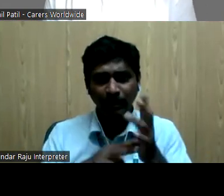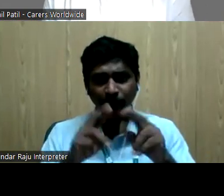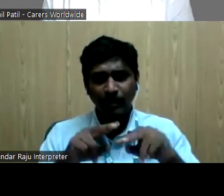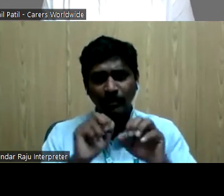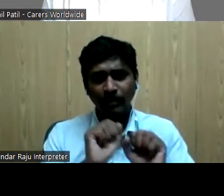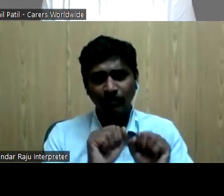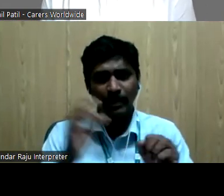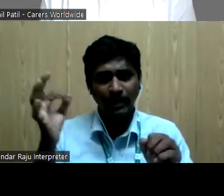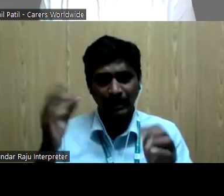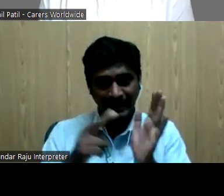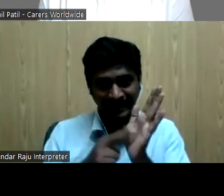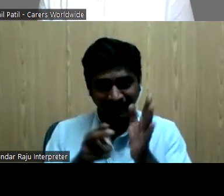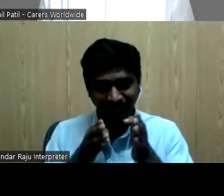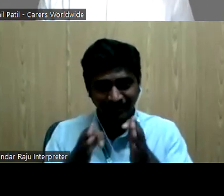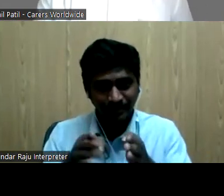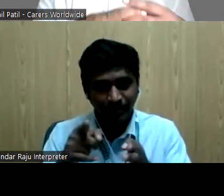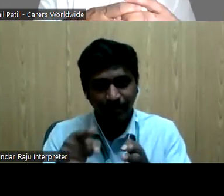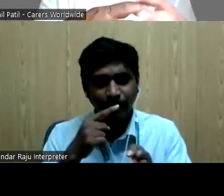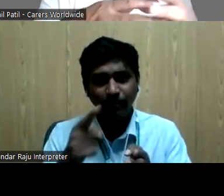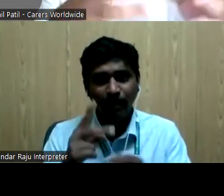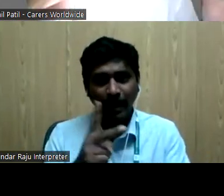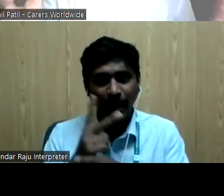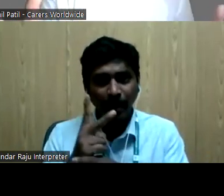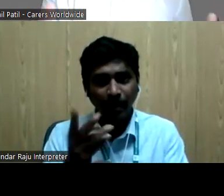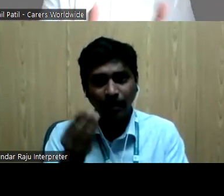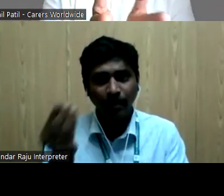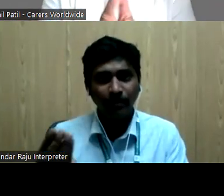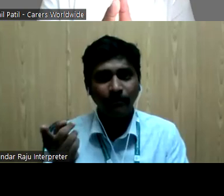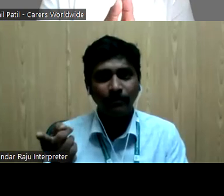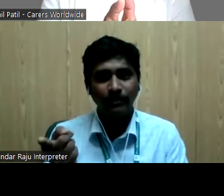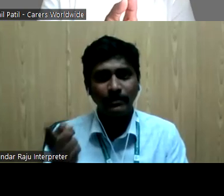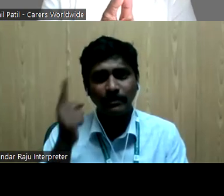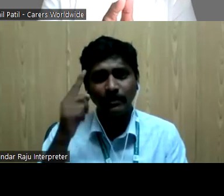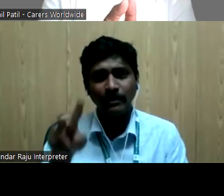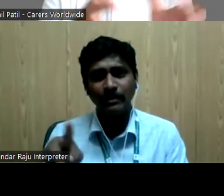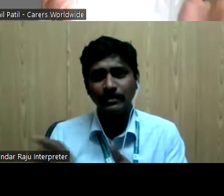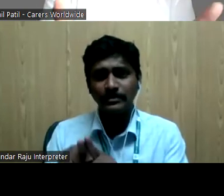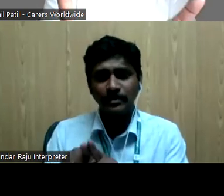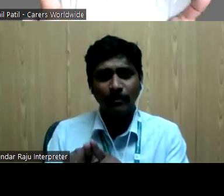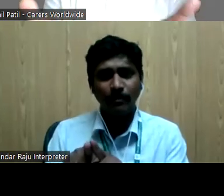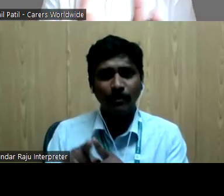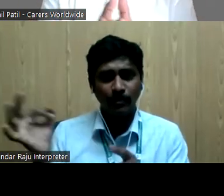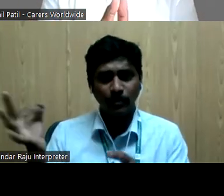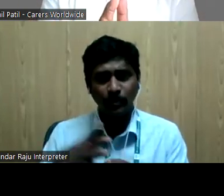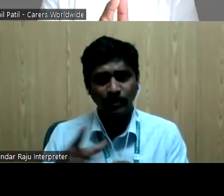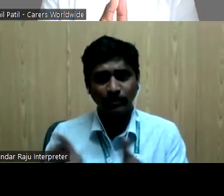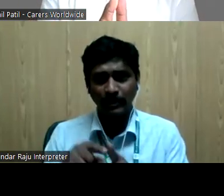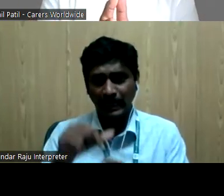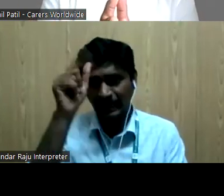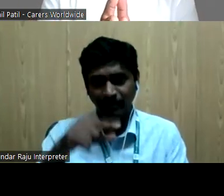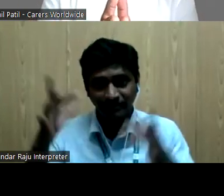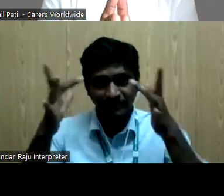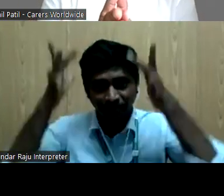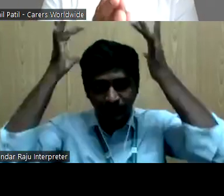for caregivers. And of course, there are different models are there, like nursing homes in India, for